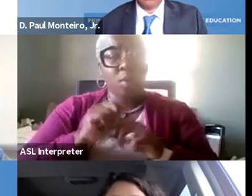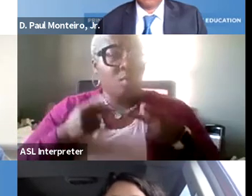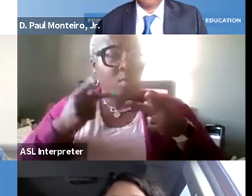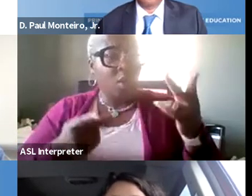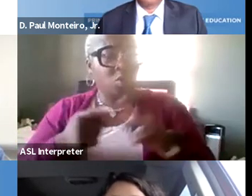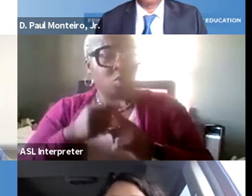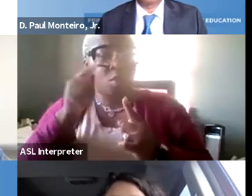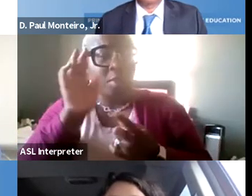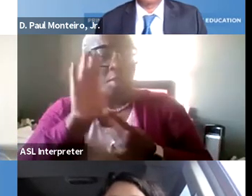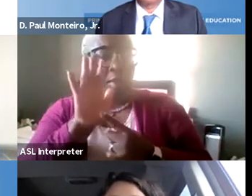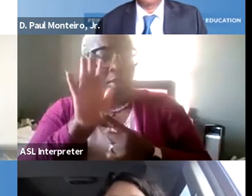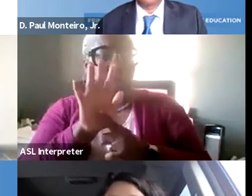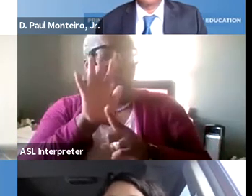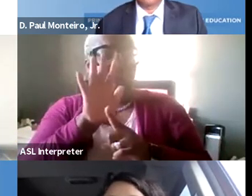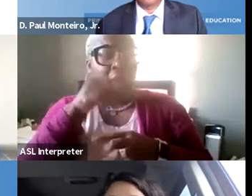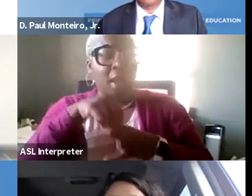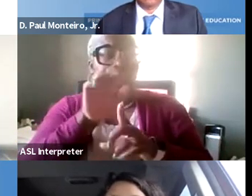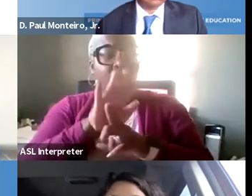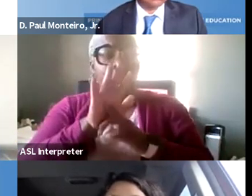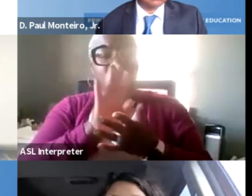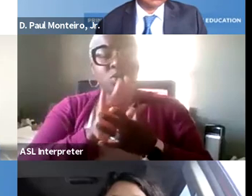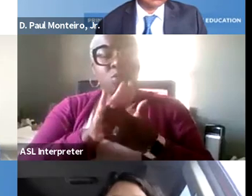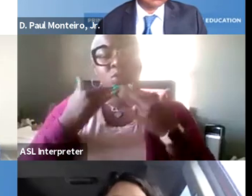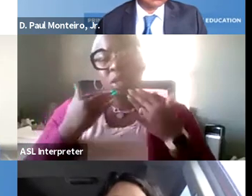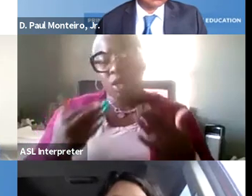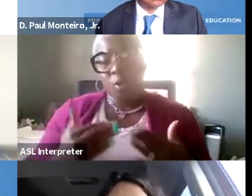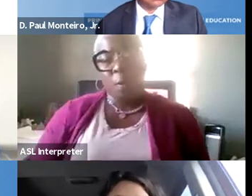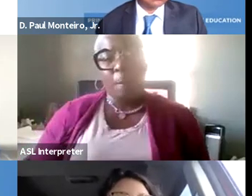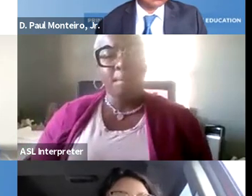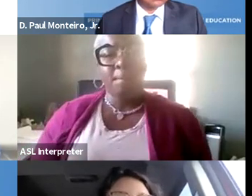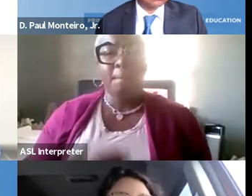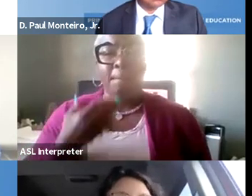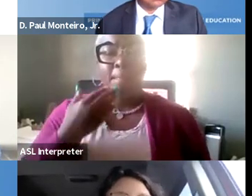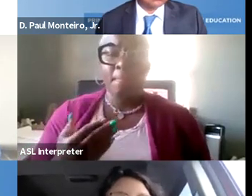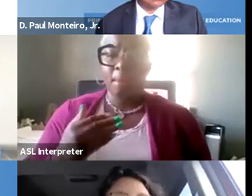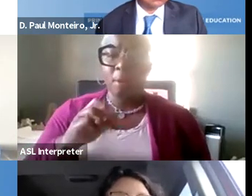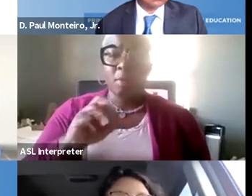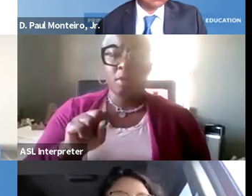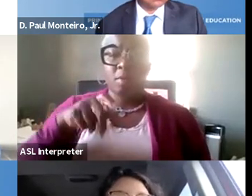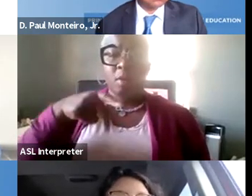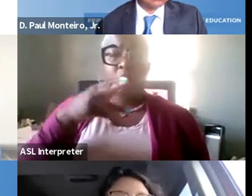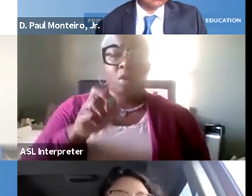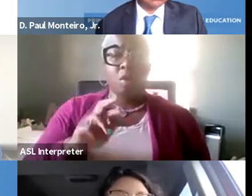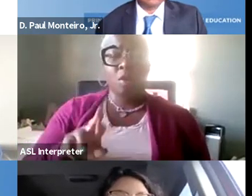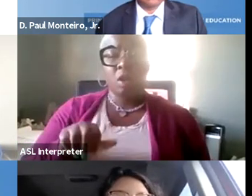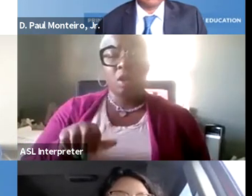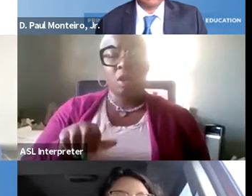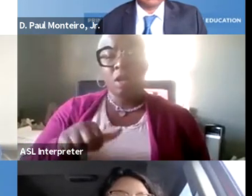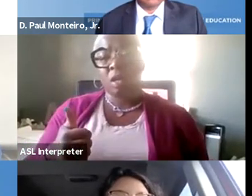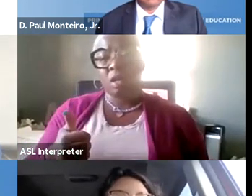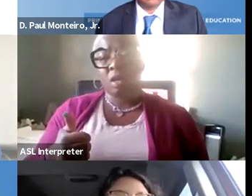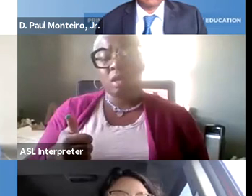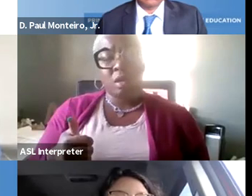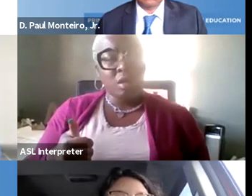the public in these public schools. Thank you. Thank you, Ms. Parker. Are any of the